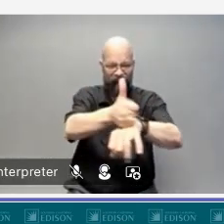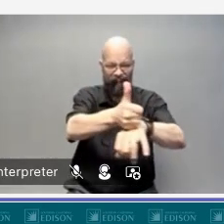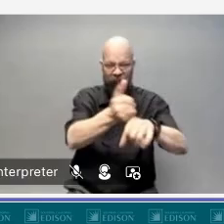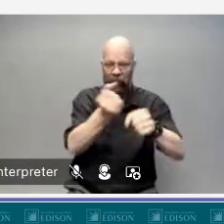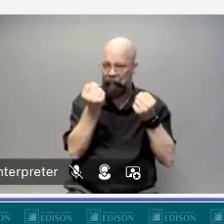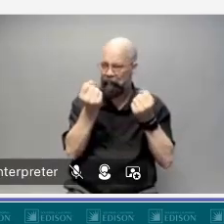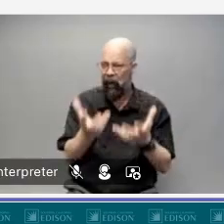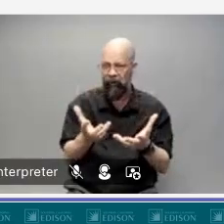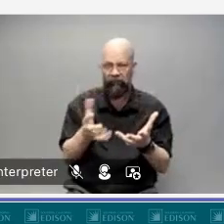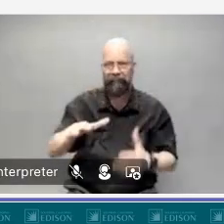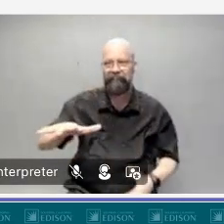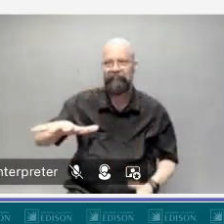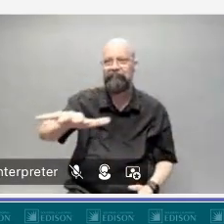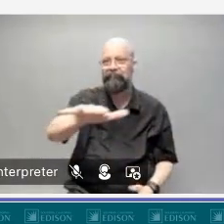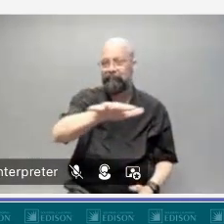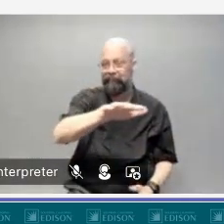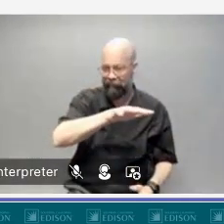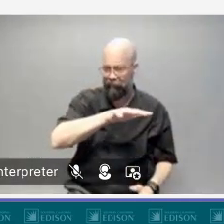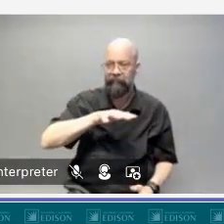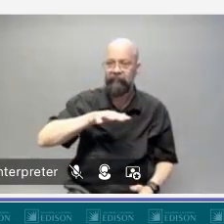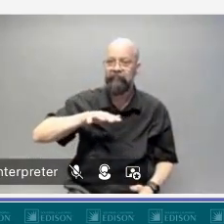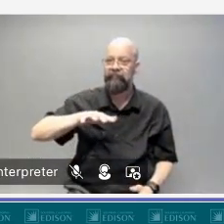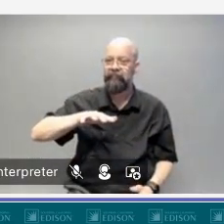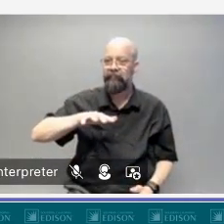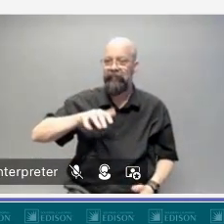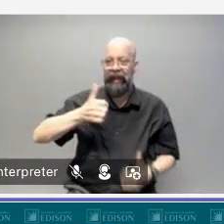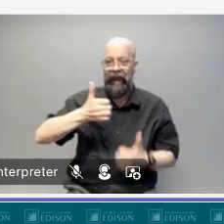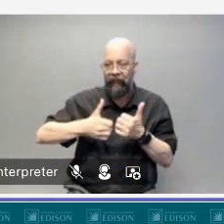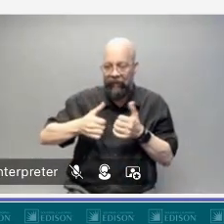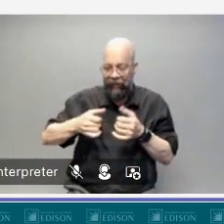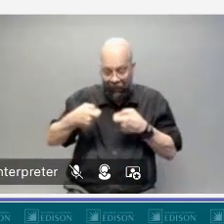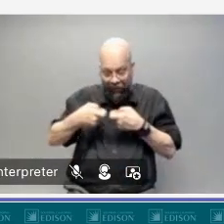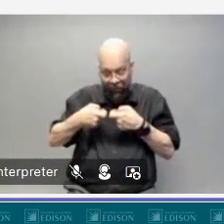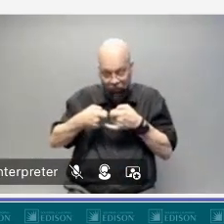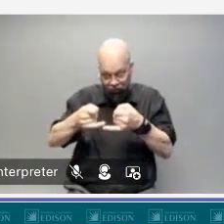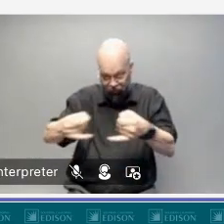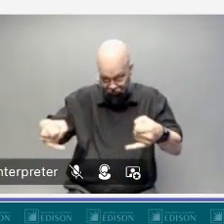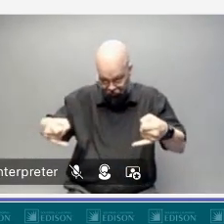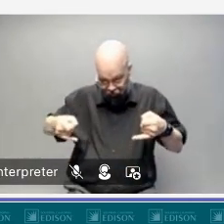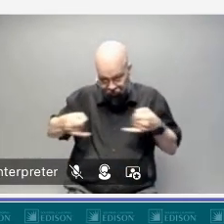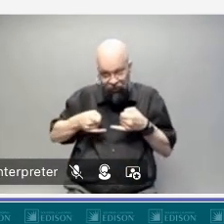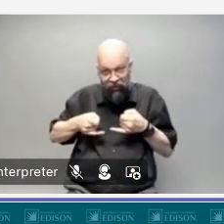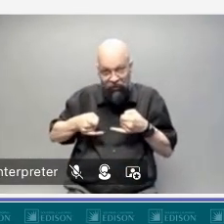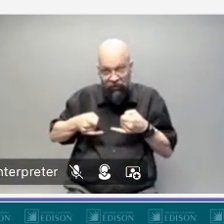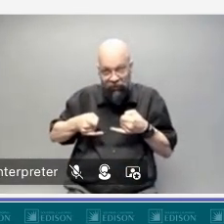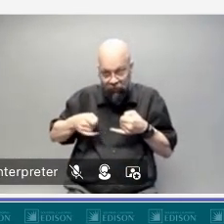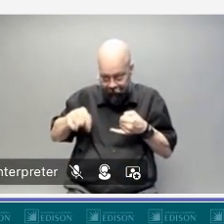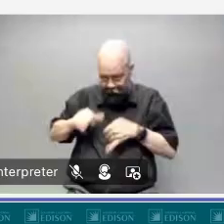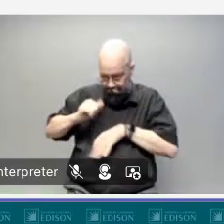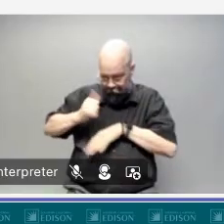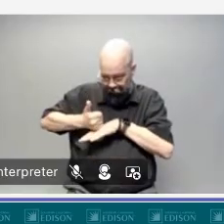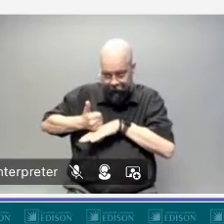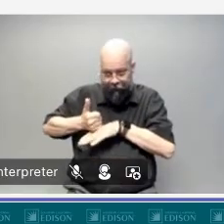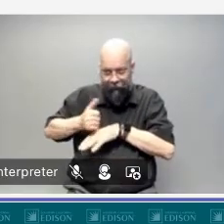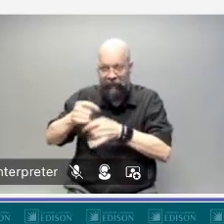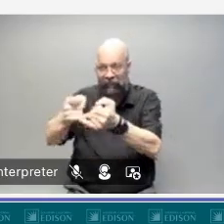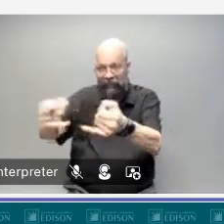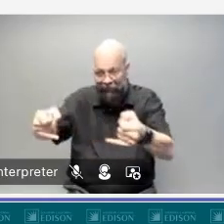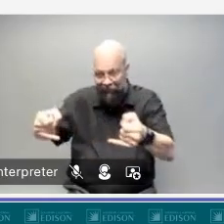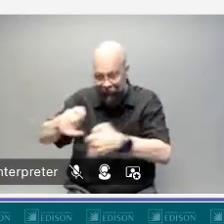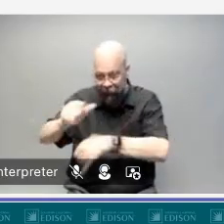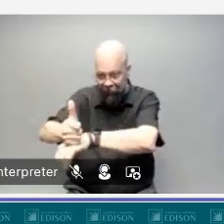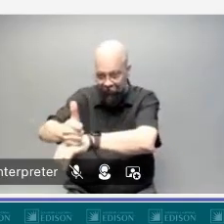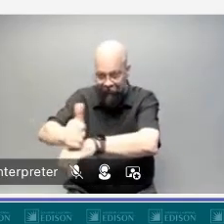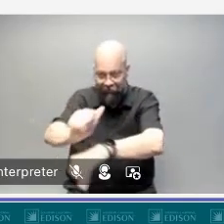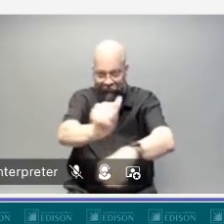weather stations that are on every circuit that's in our high fire risk area. We have more than one weather station that's